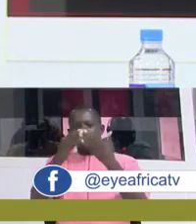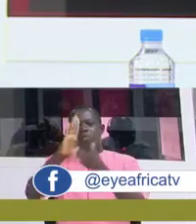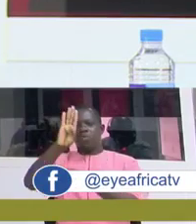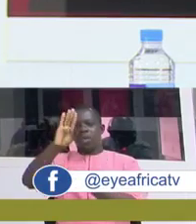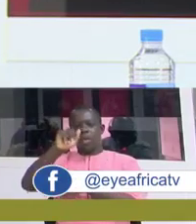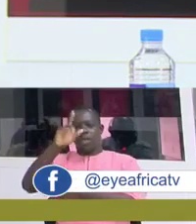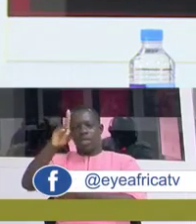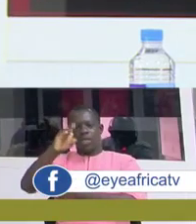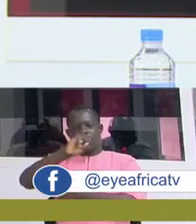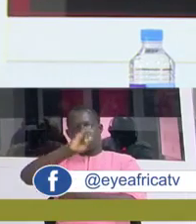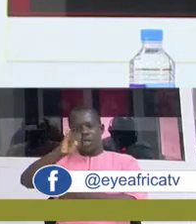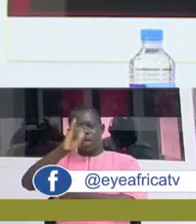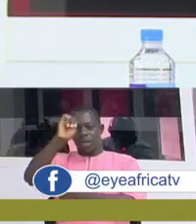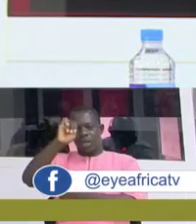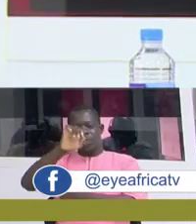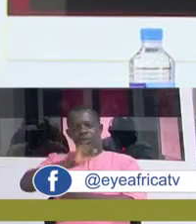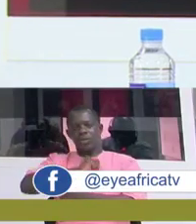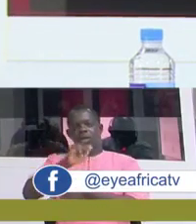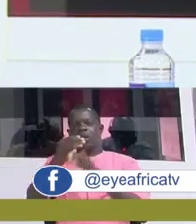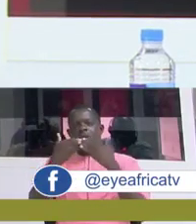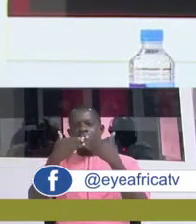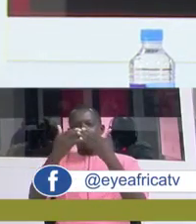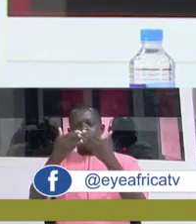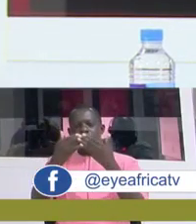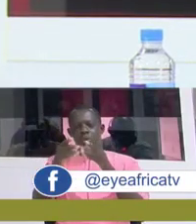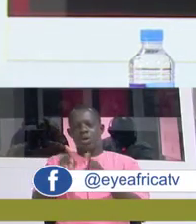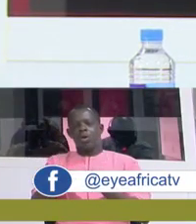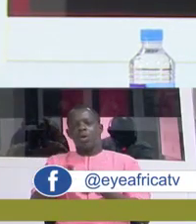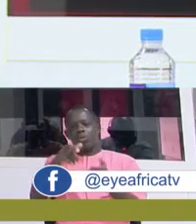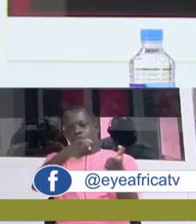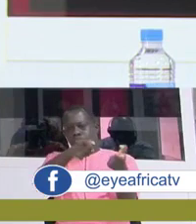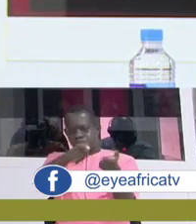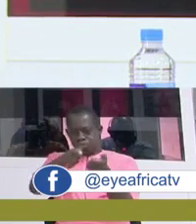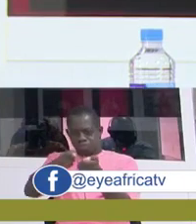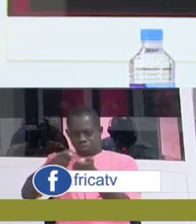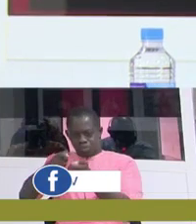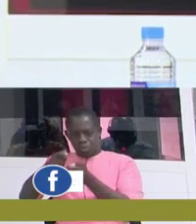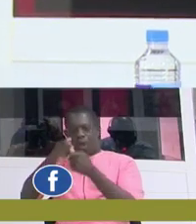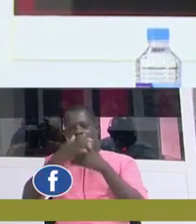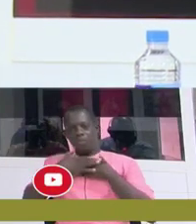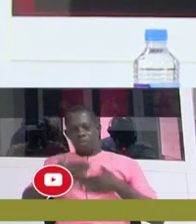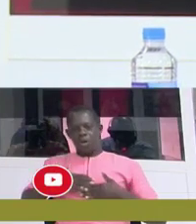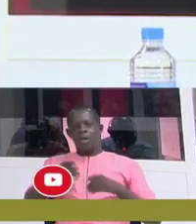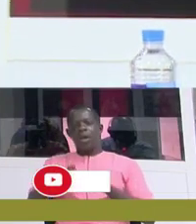He said to Baji, drag this body and